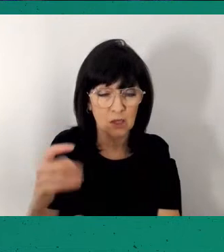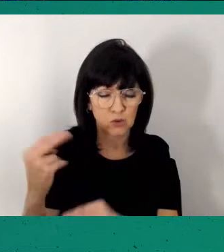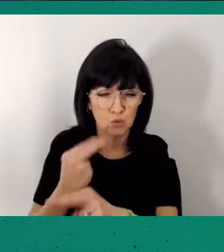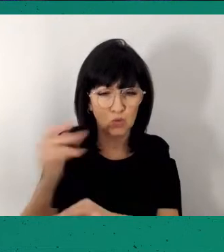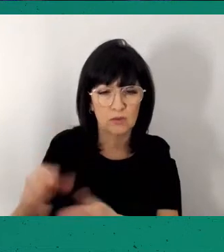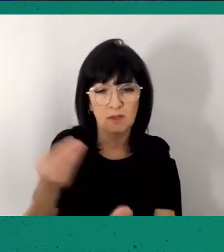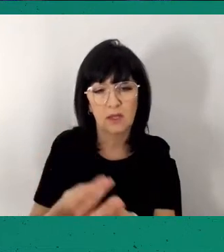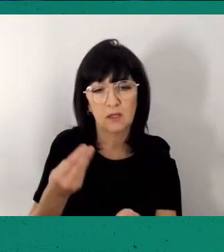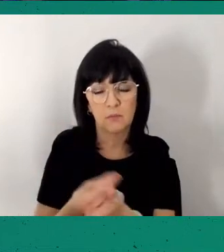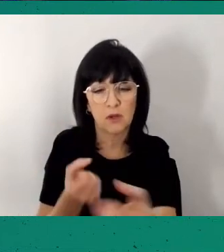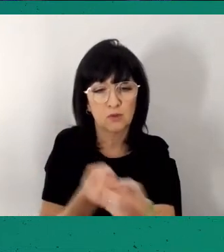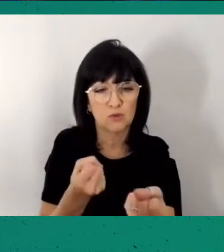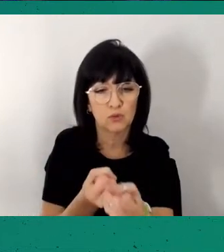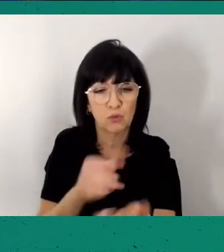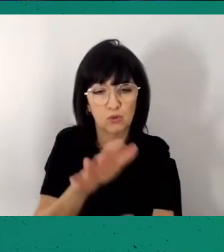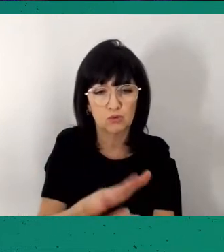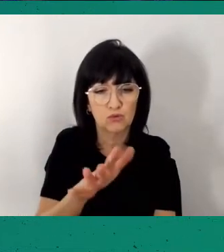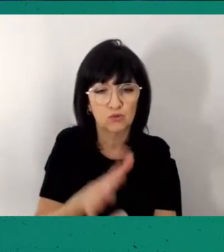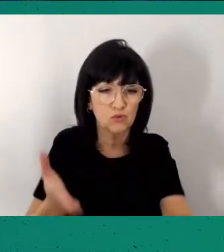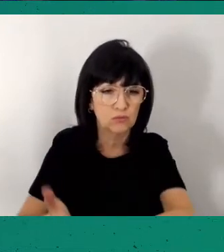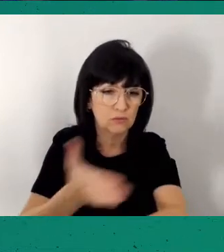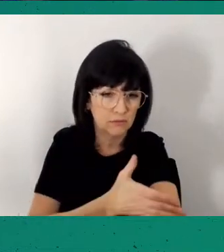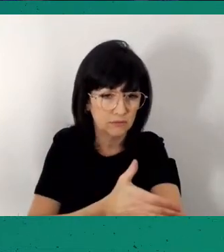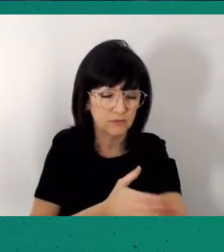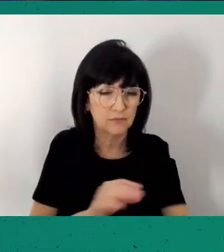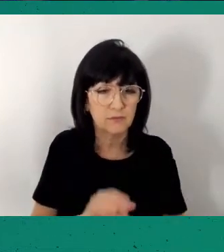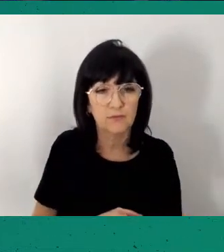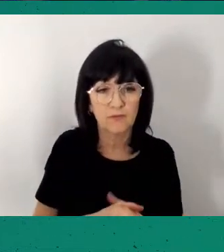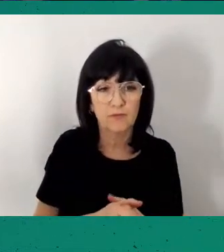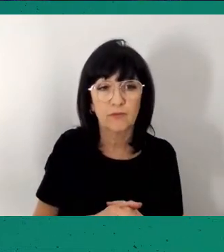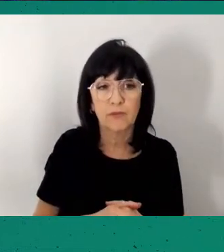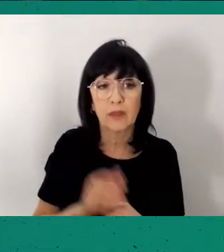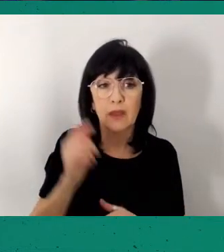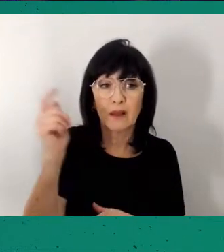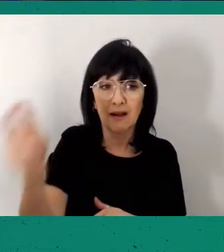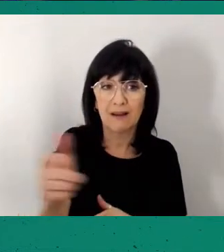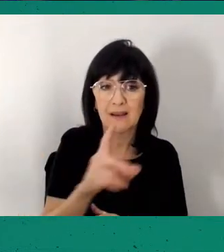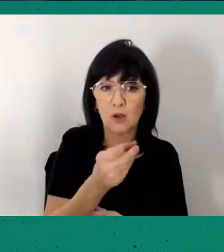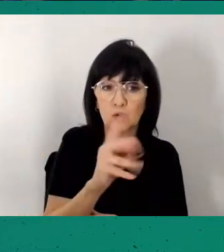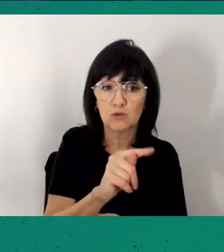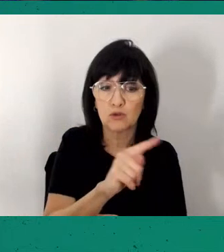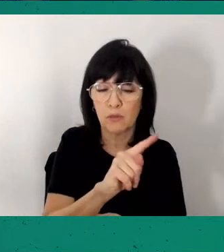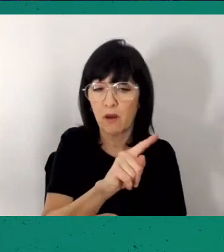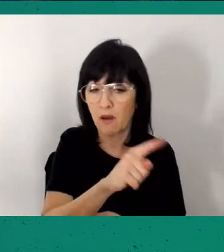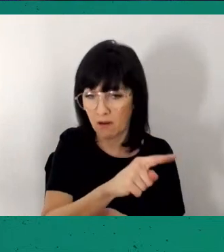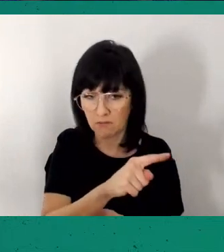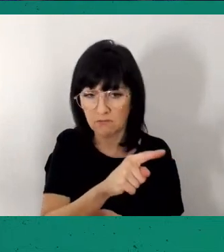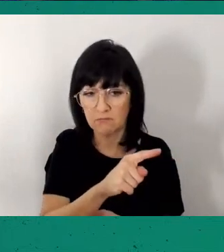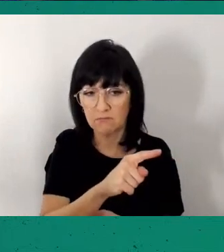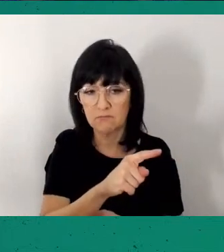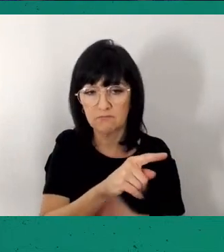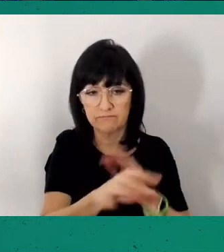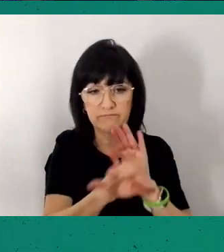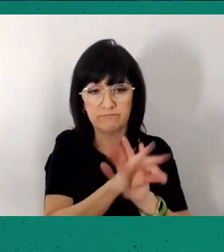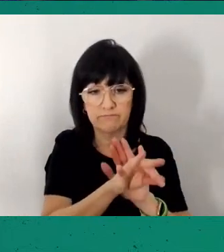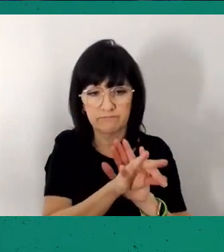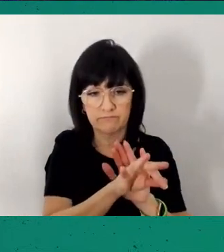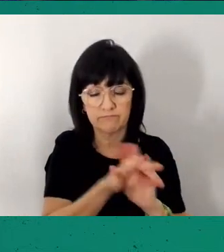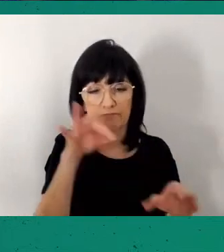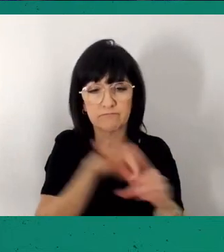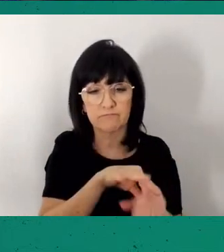Eventually, after DuPont was appointed tax commissioner, he started collecting taxes owed